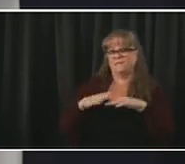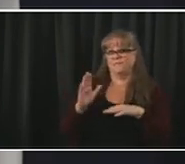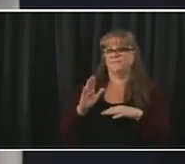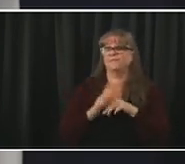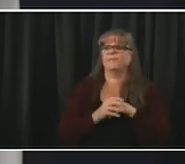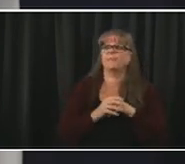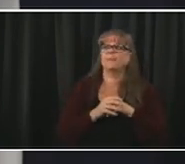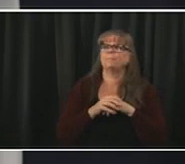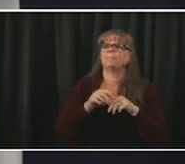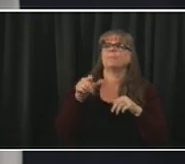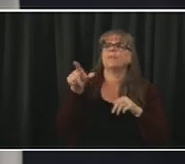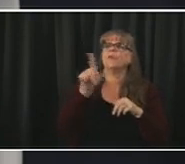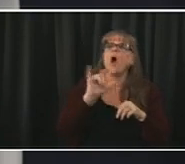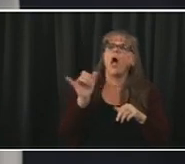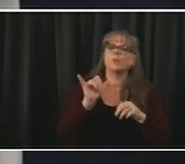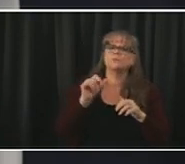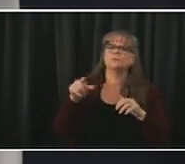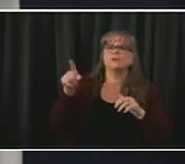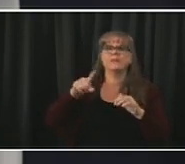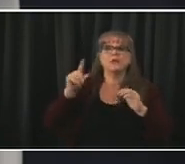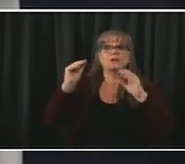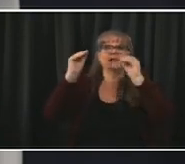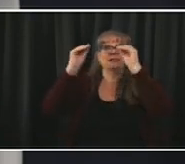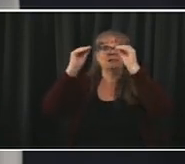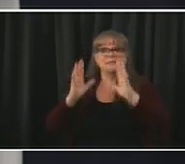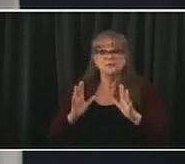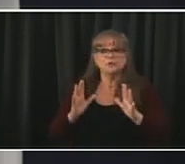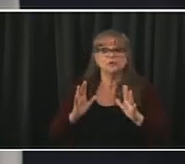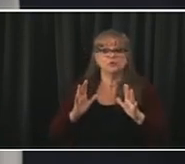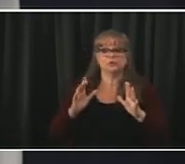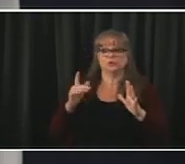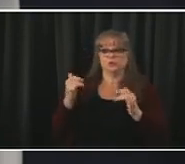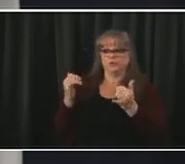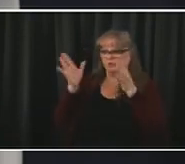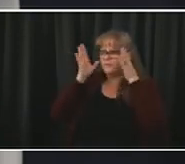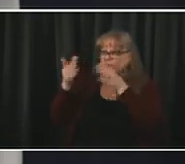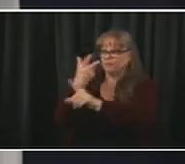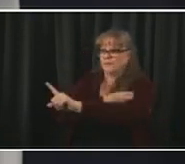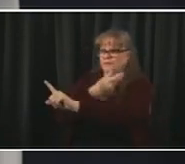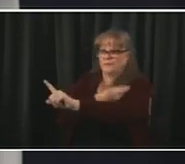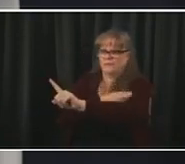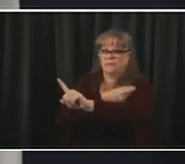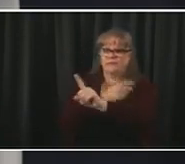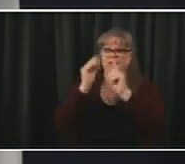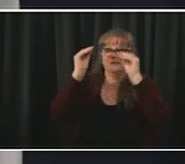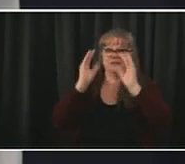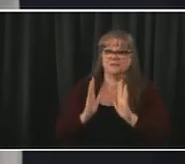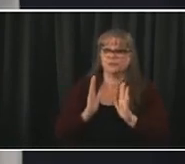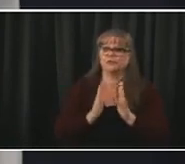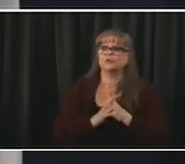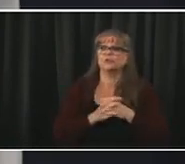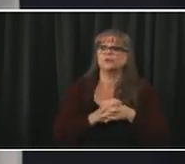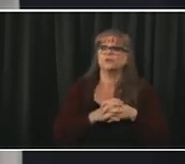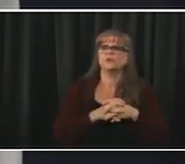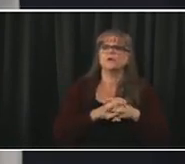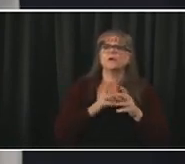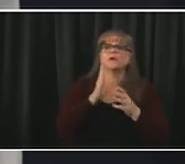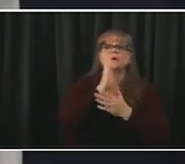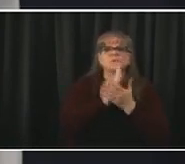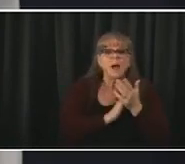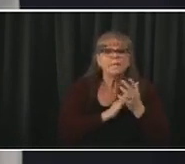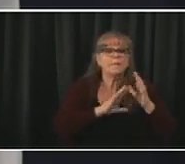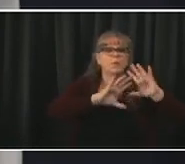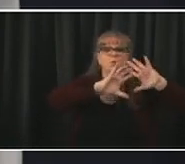separate. And there's several great folks that have put together automated ways to look at